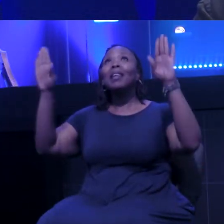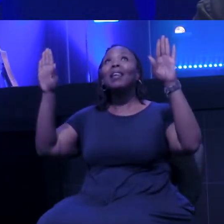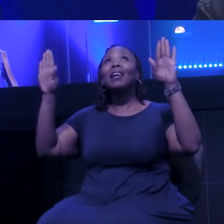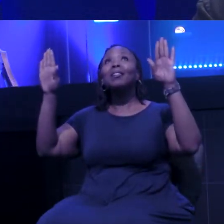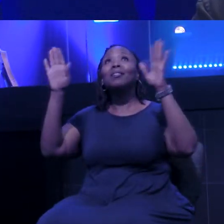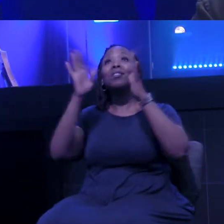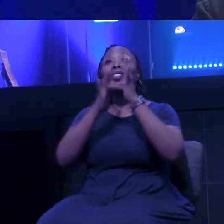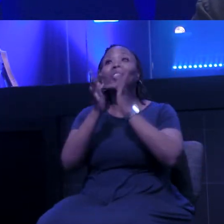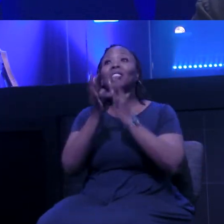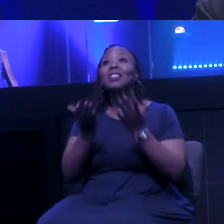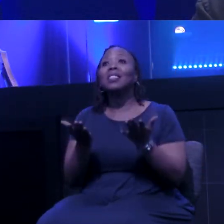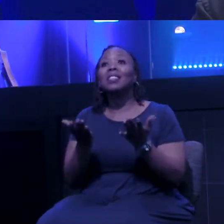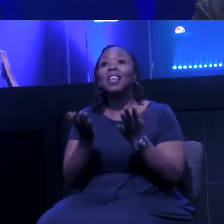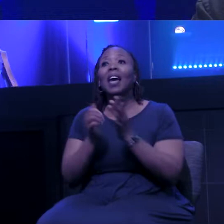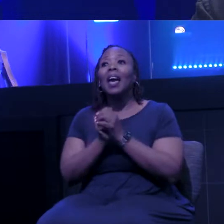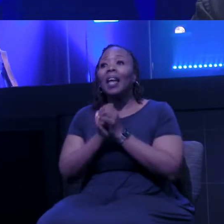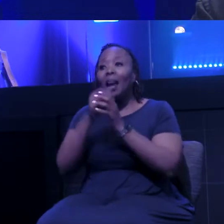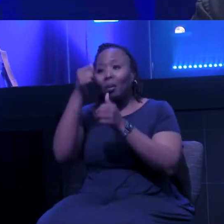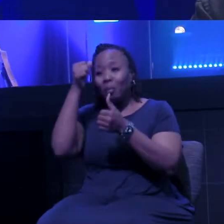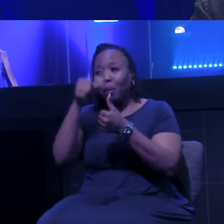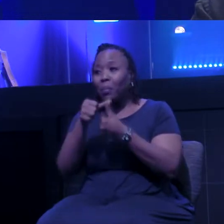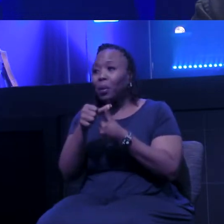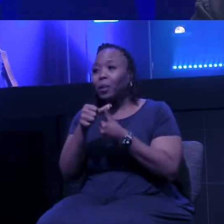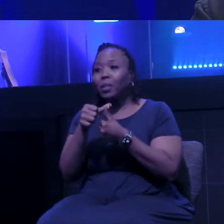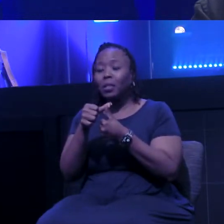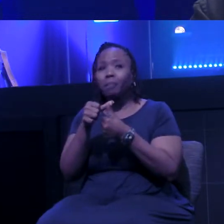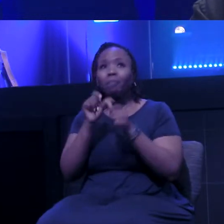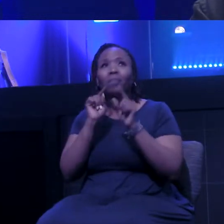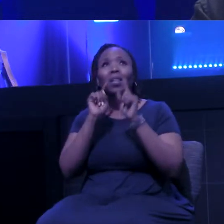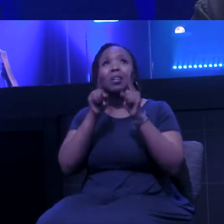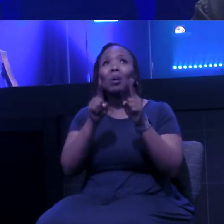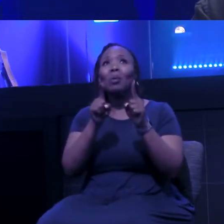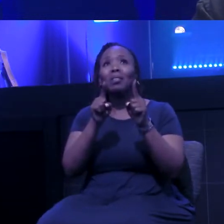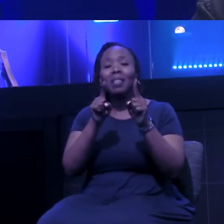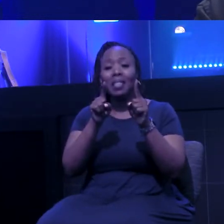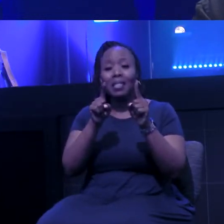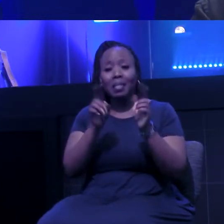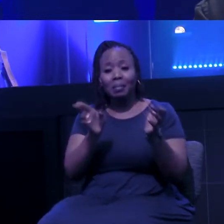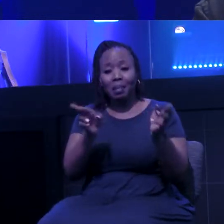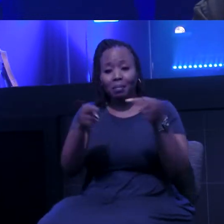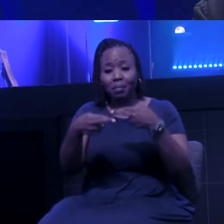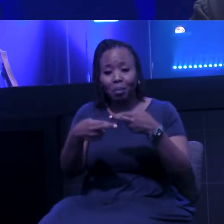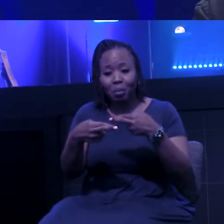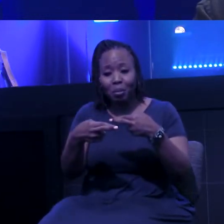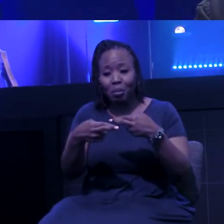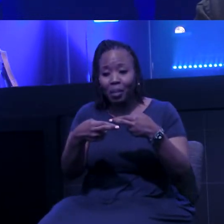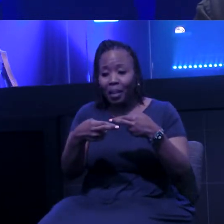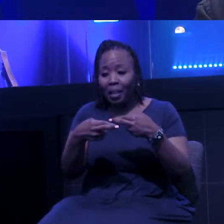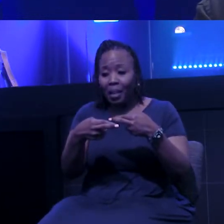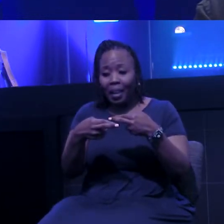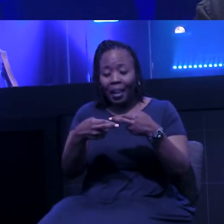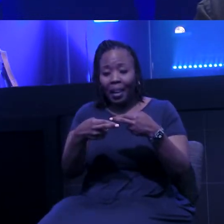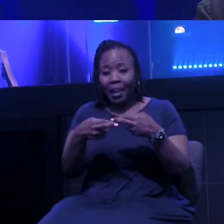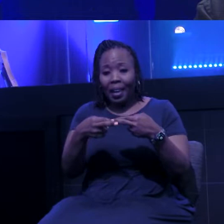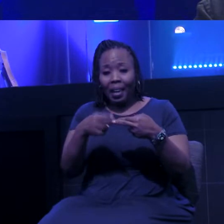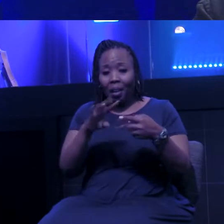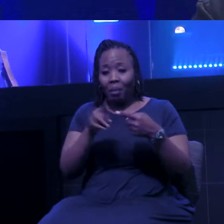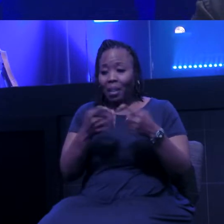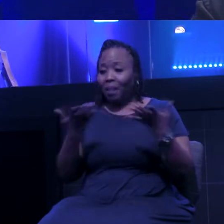And I remember just going to my prison cell after just praying and begging for my